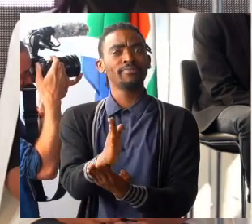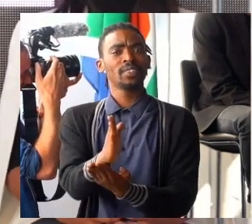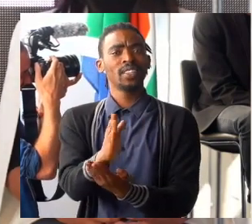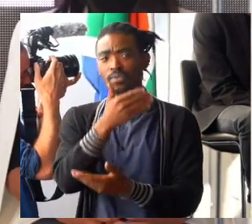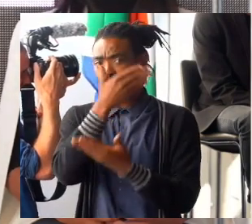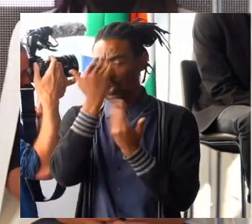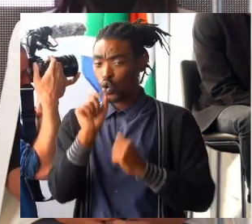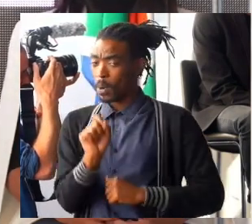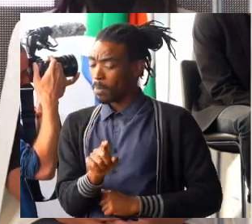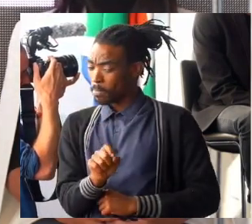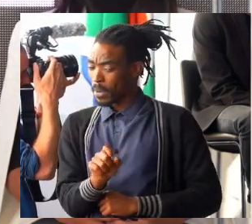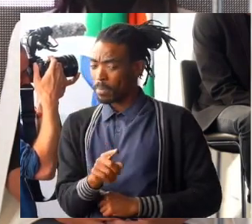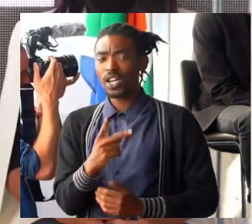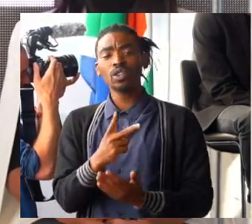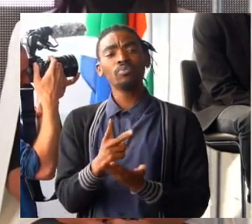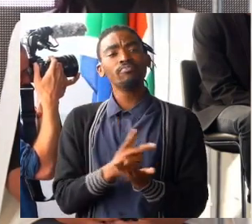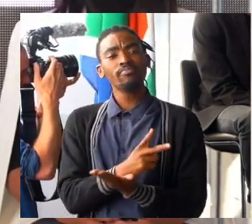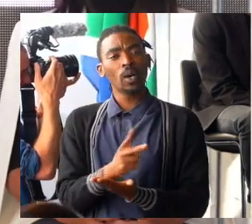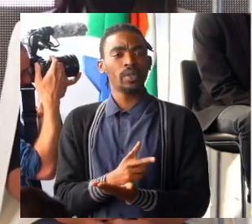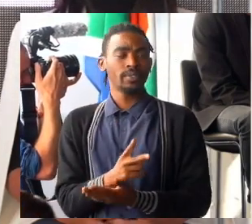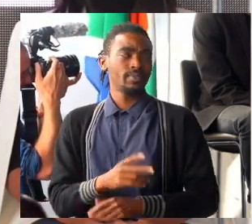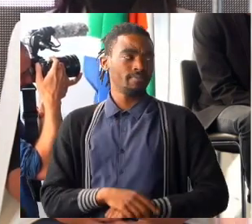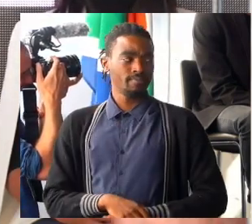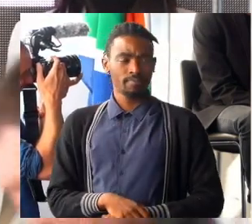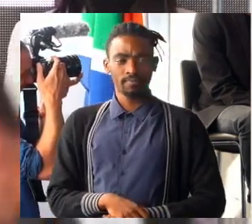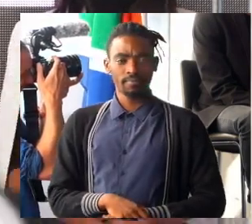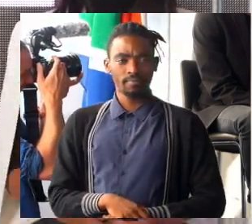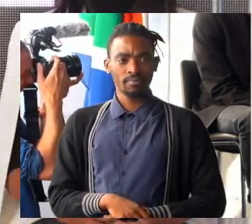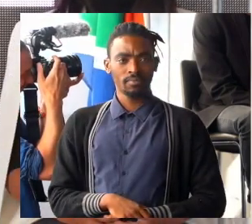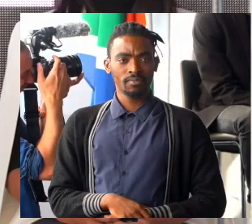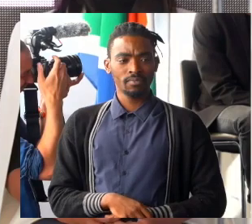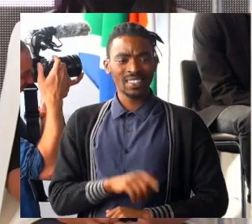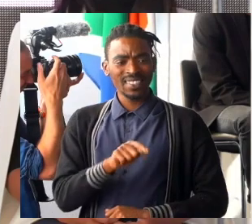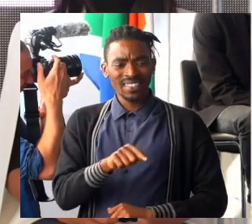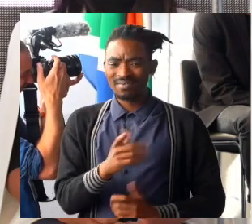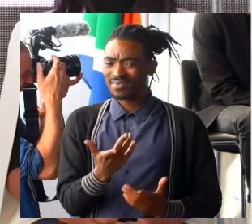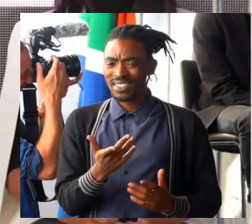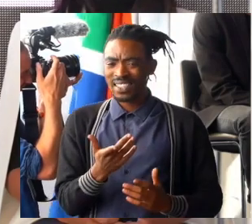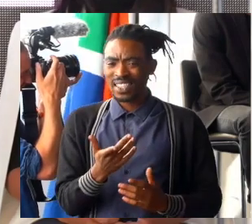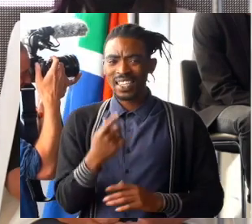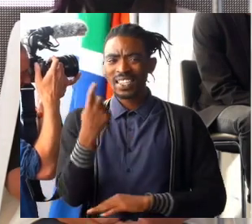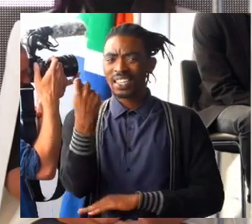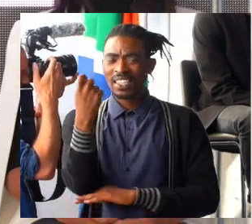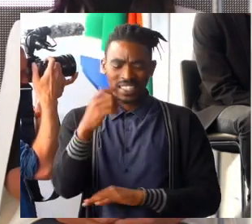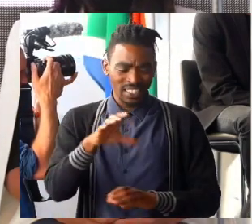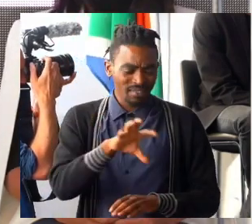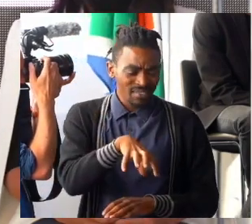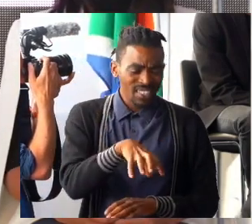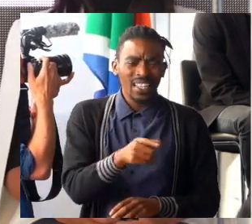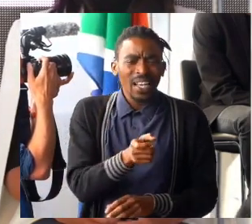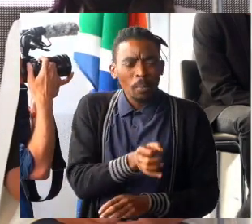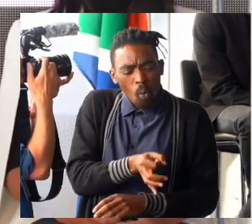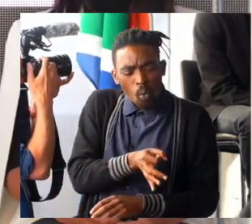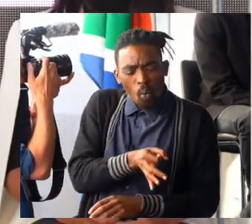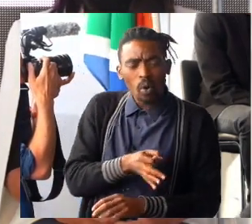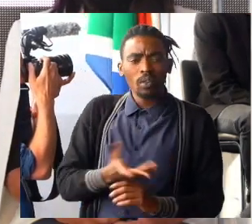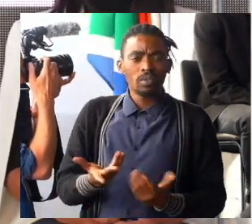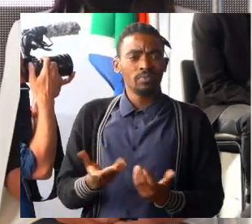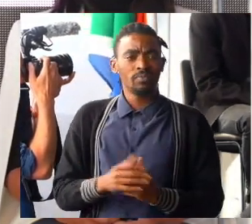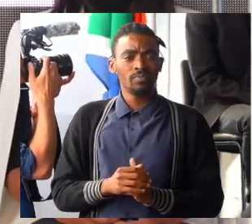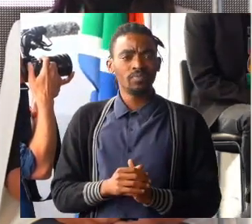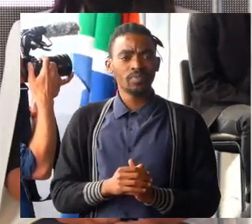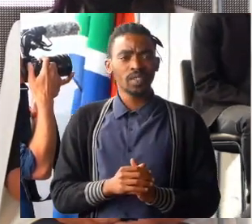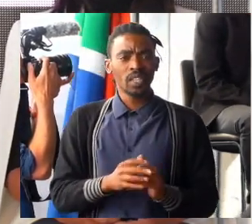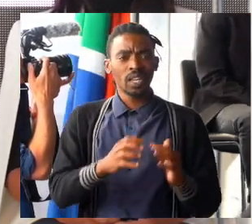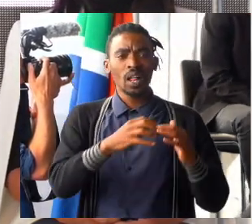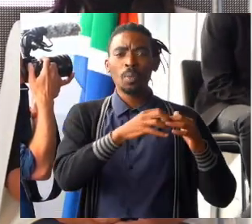it. 2 hours. And Mkanduli is a typical small town under this government. It is collapsing under